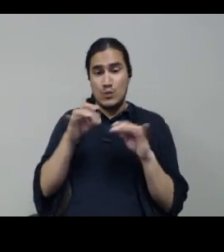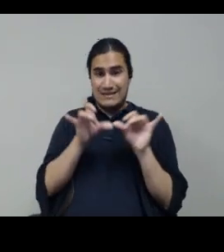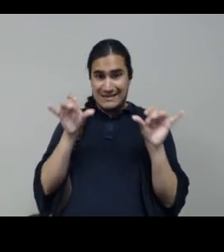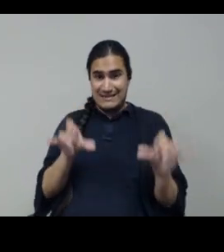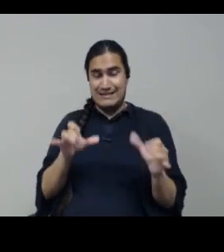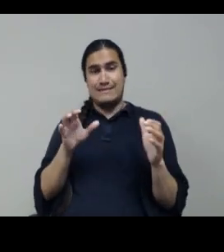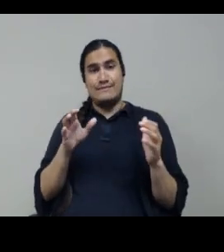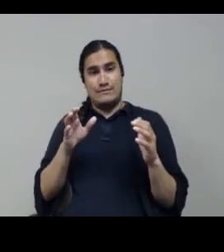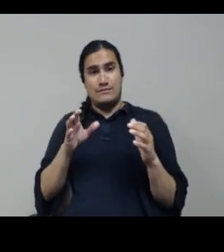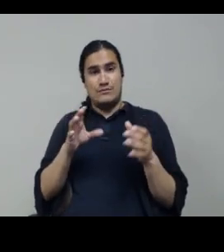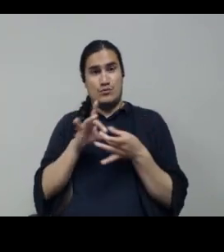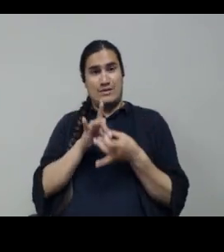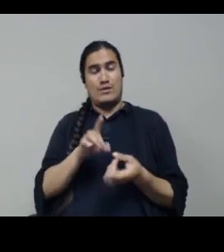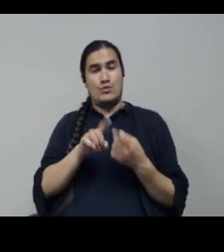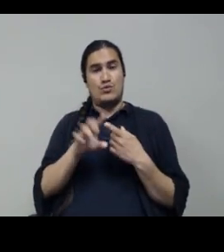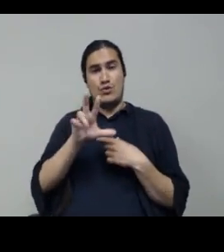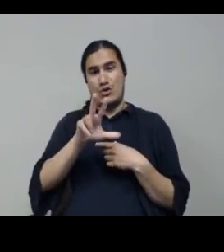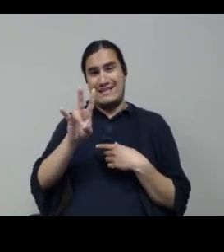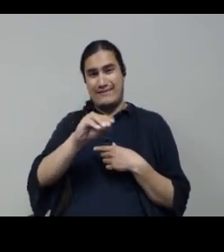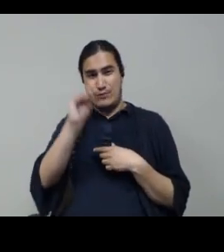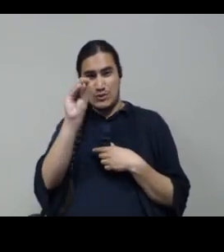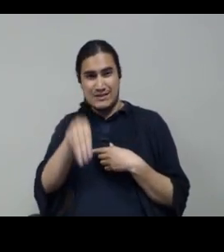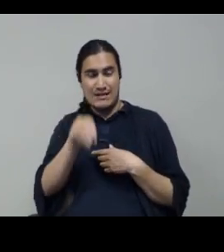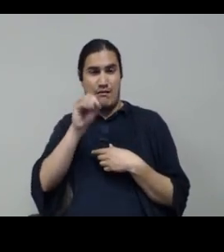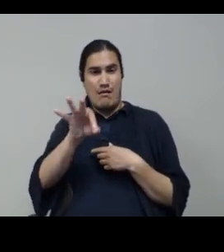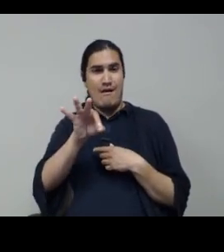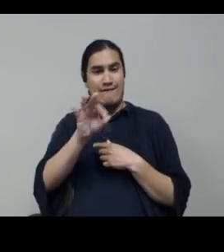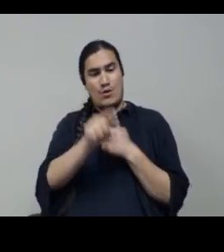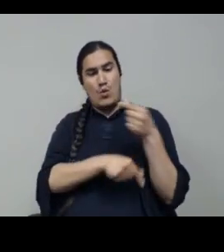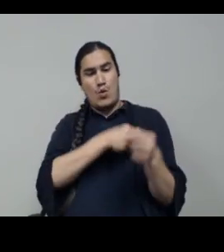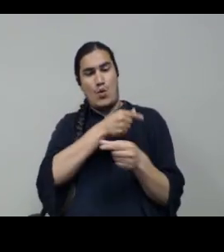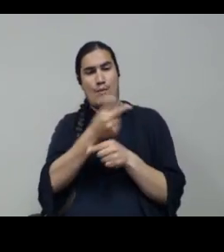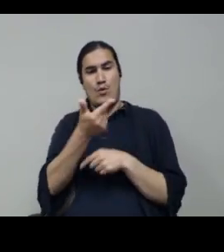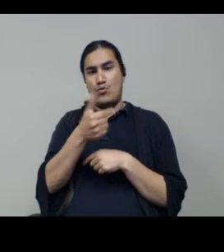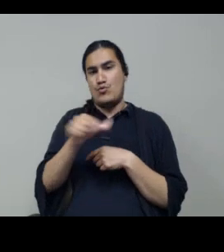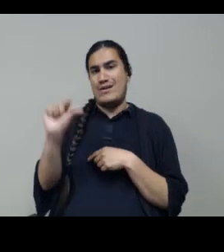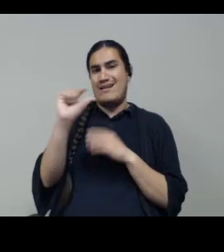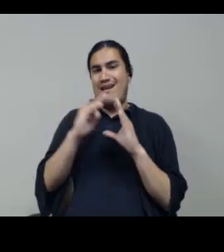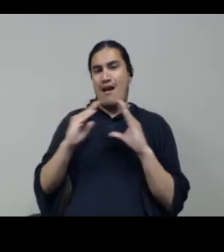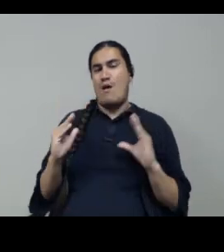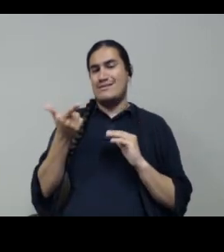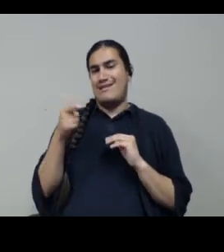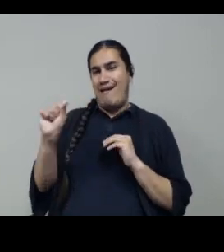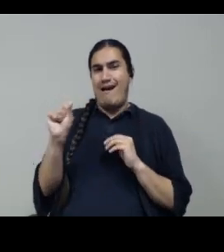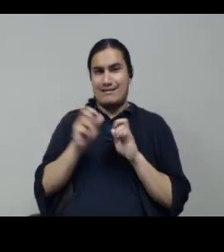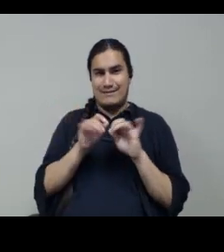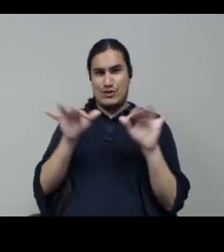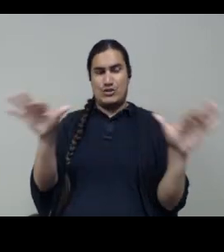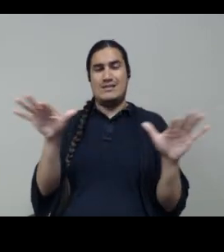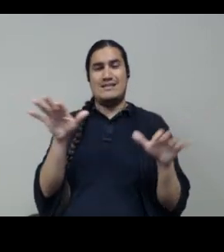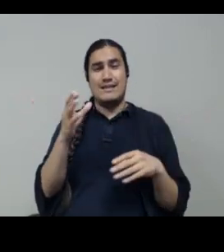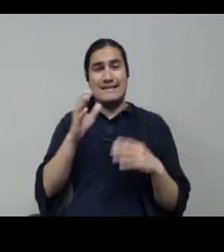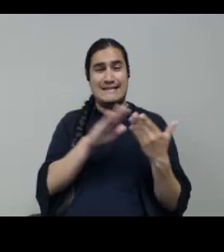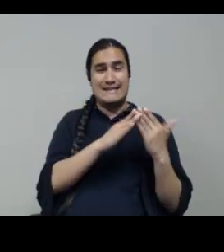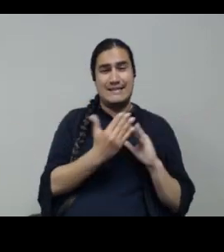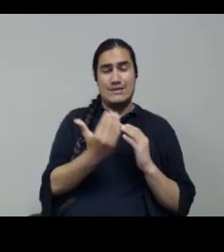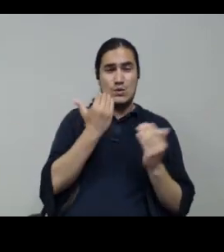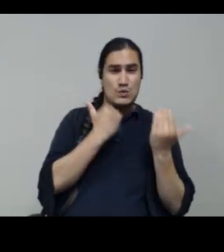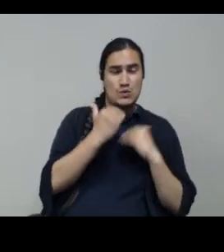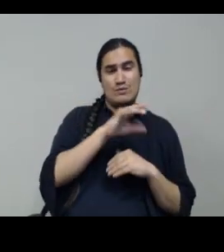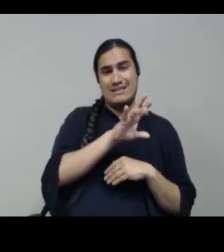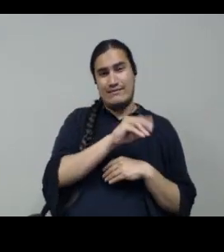up for 37% of global greenhouse gas emissions. Cities consume 70% of the